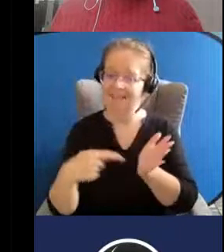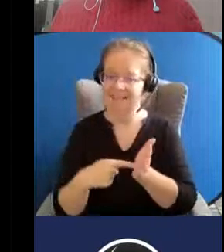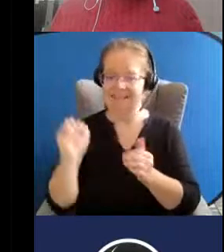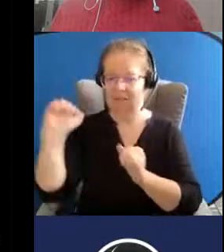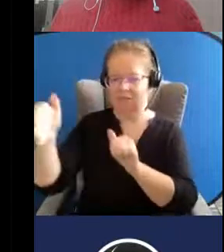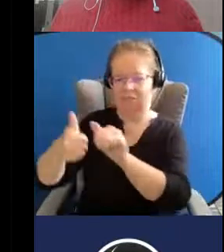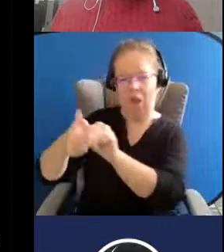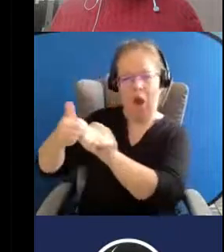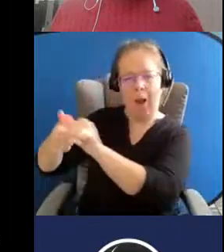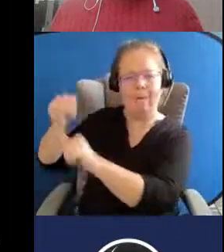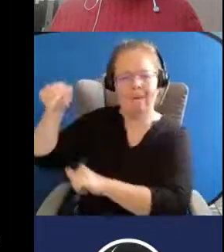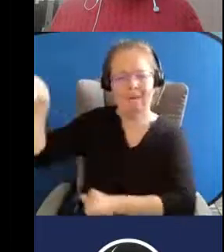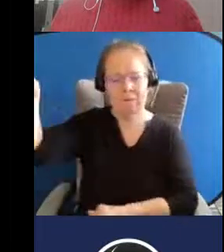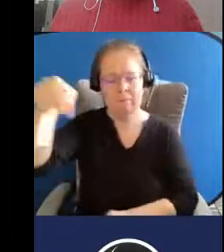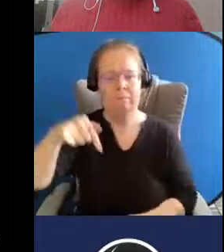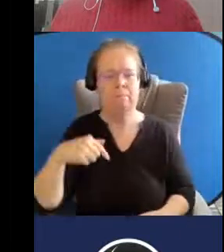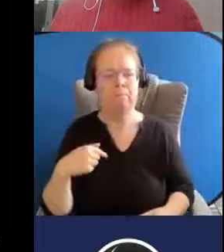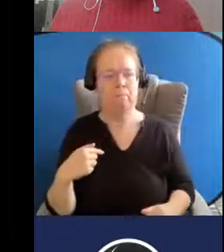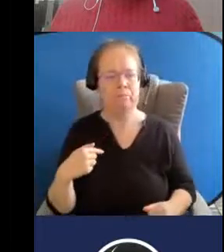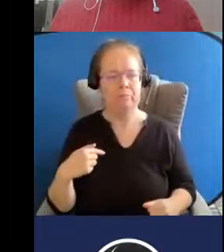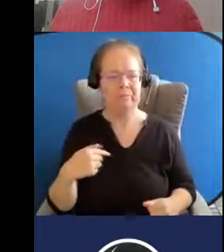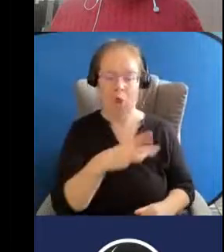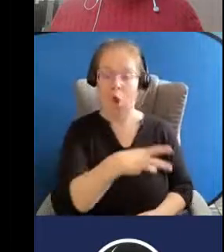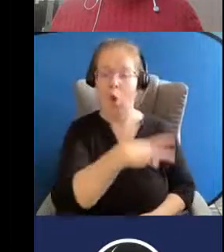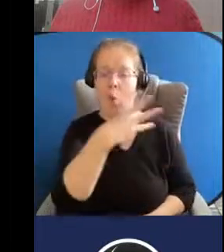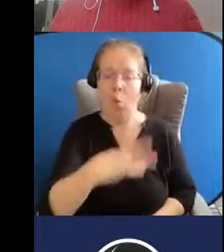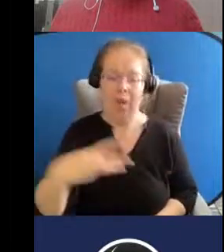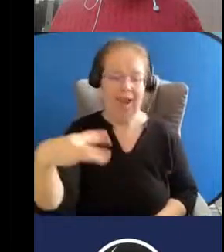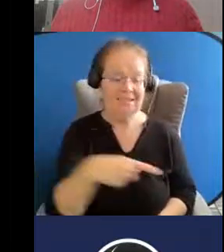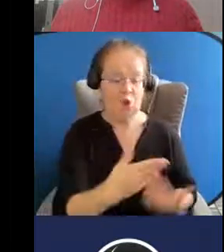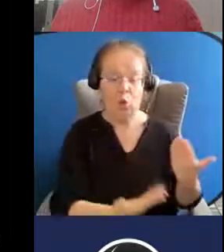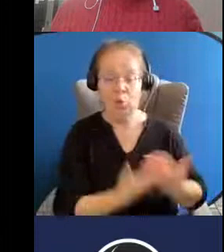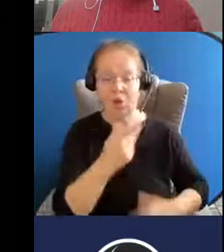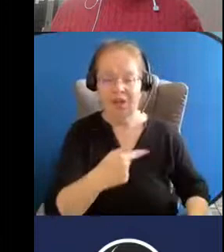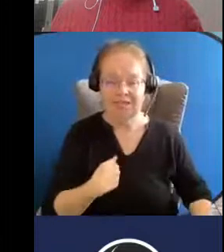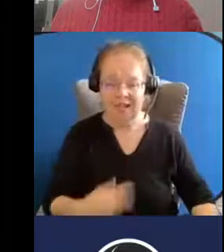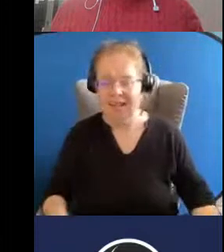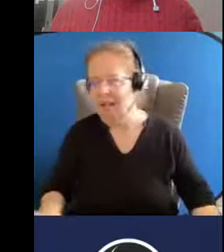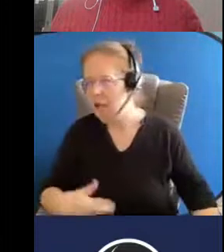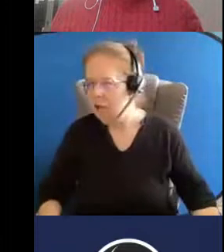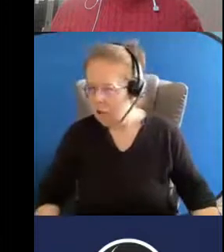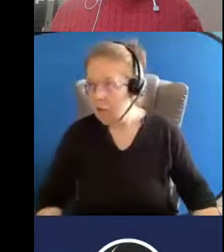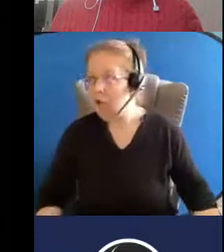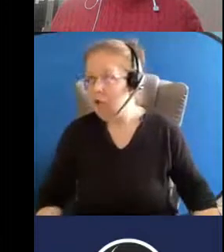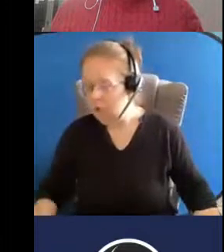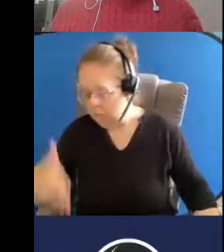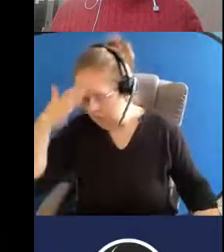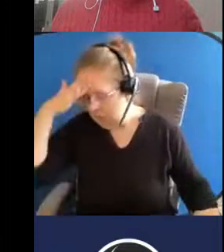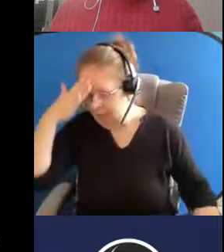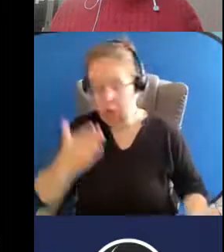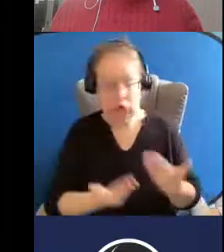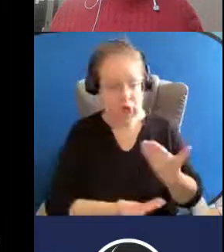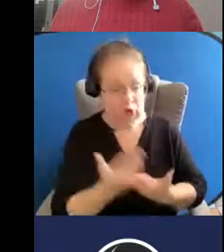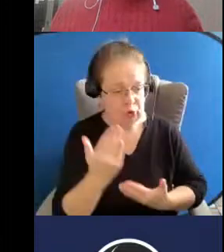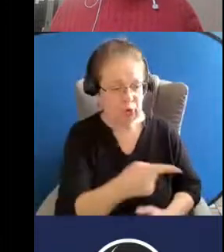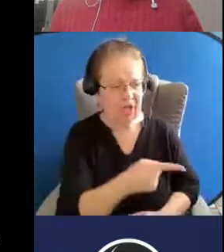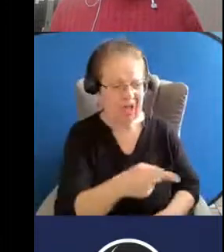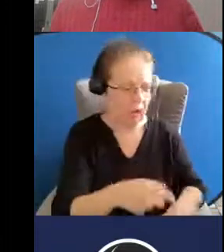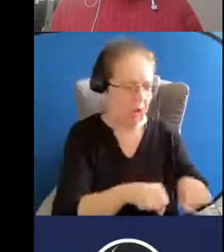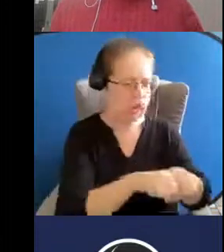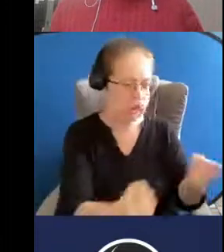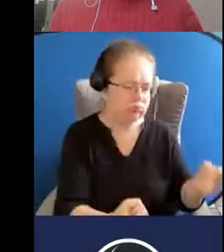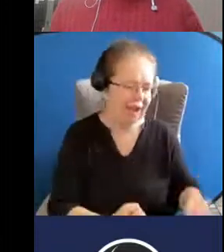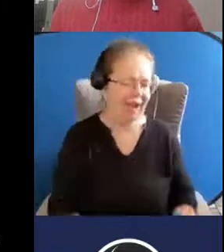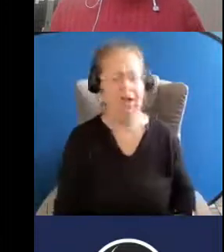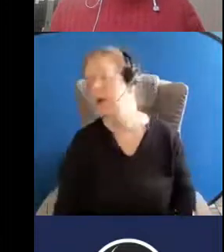companies, you know, when a new version of Windows would come out, we kind of would hold our breath, and then something would come out, and then something would break, or